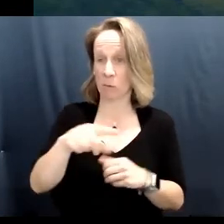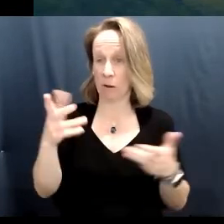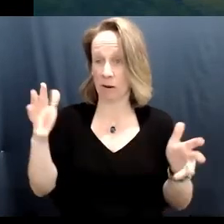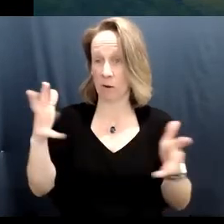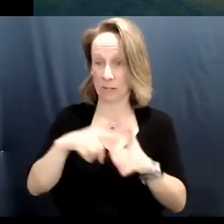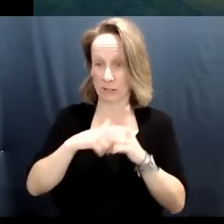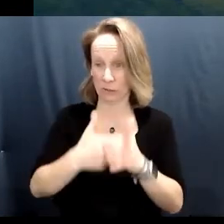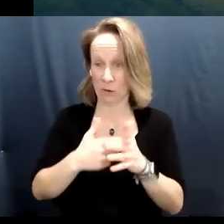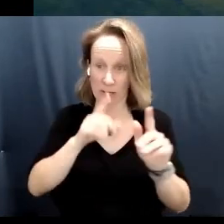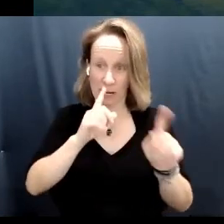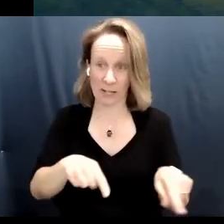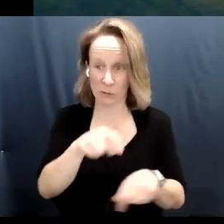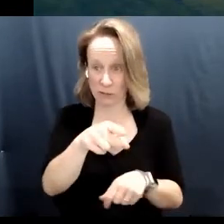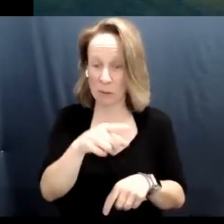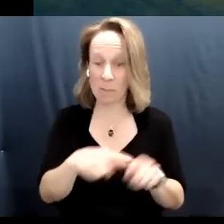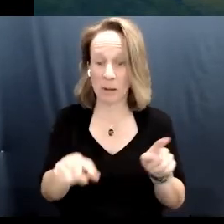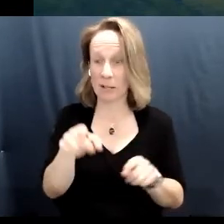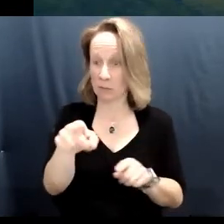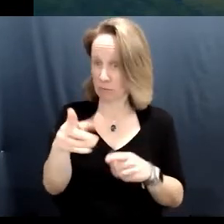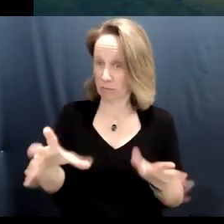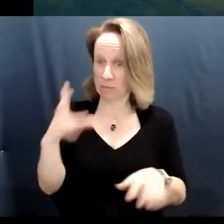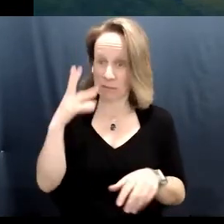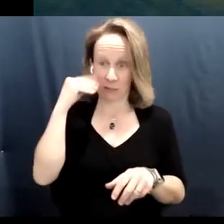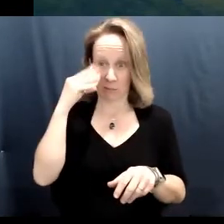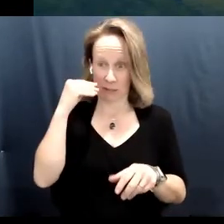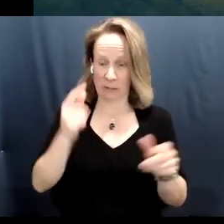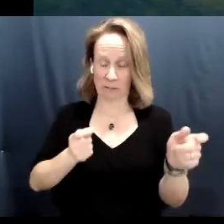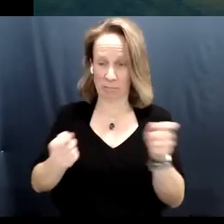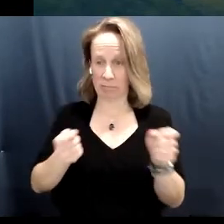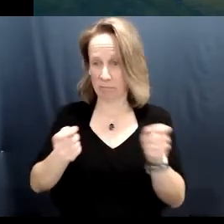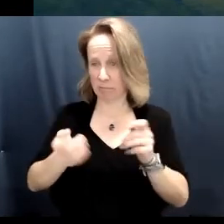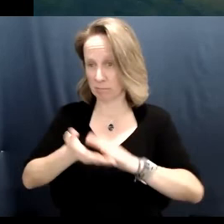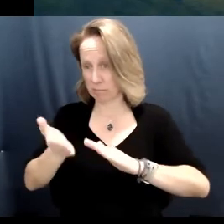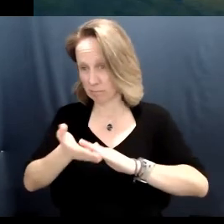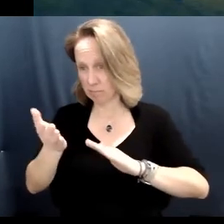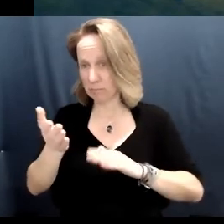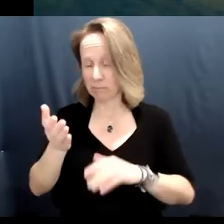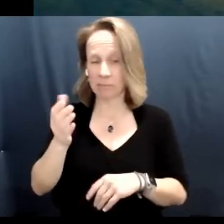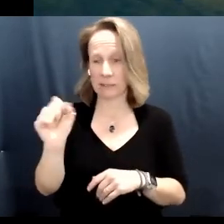you ever facilitated a sexual violence support group before?